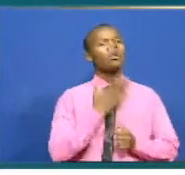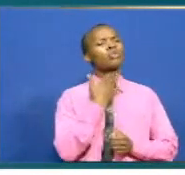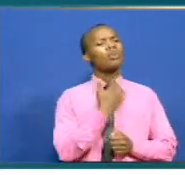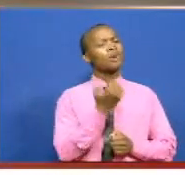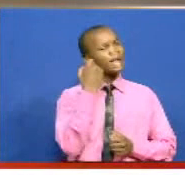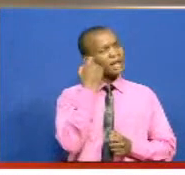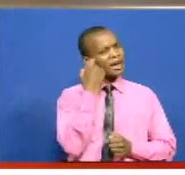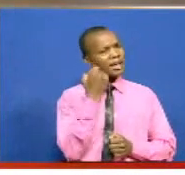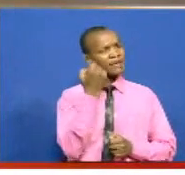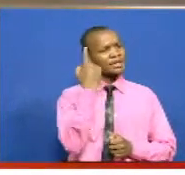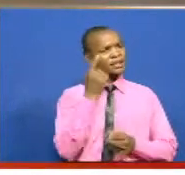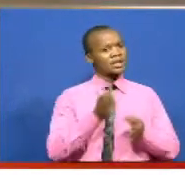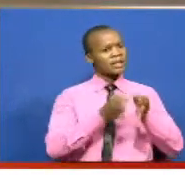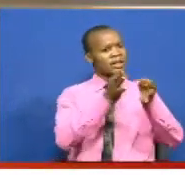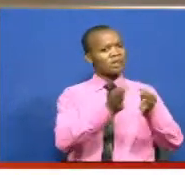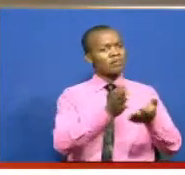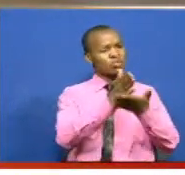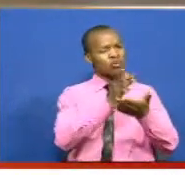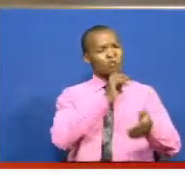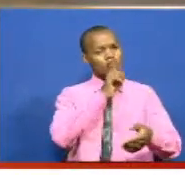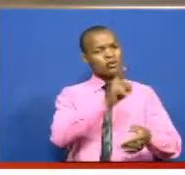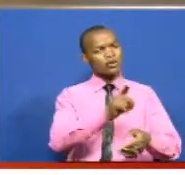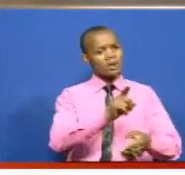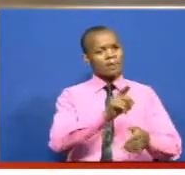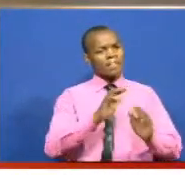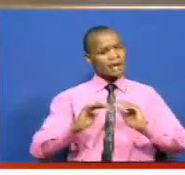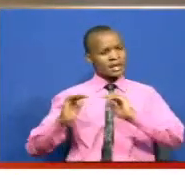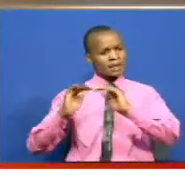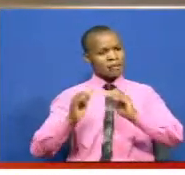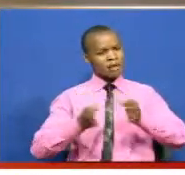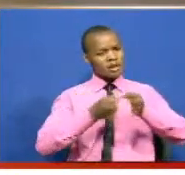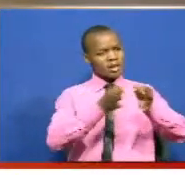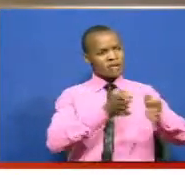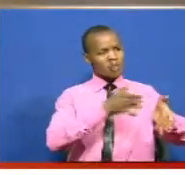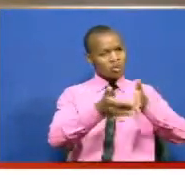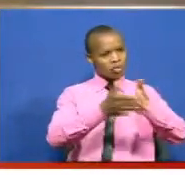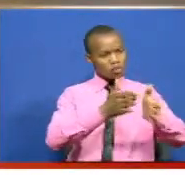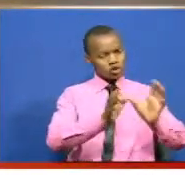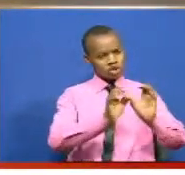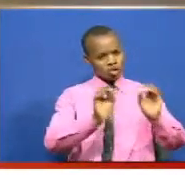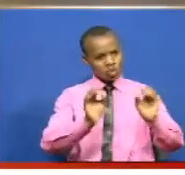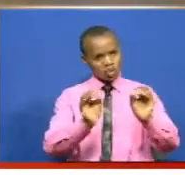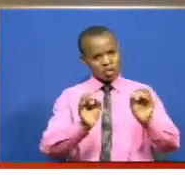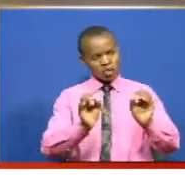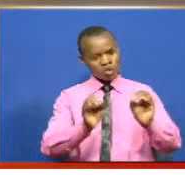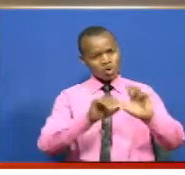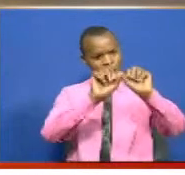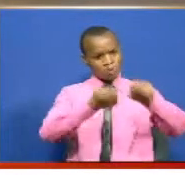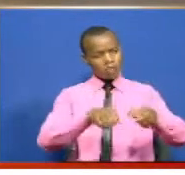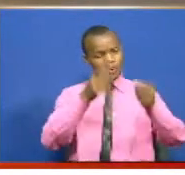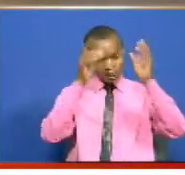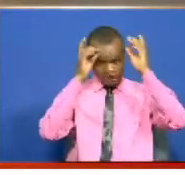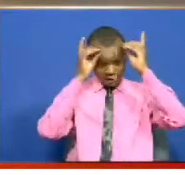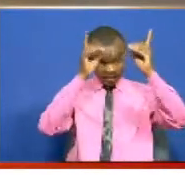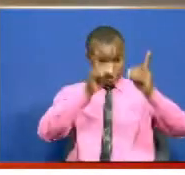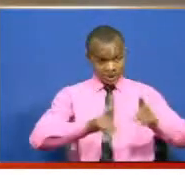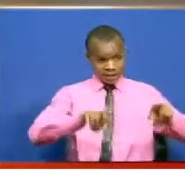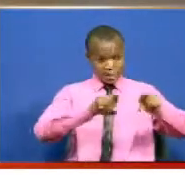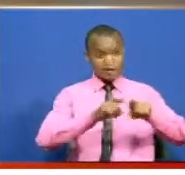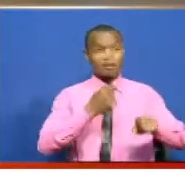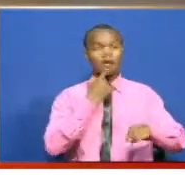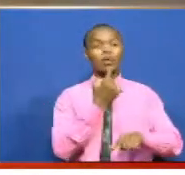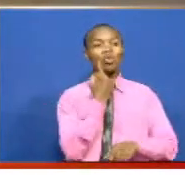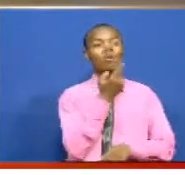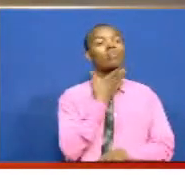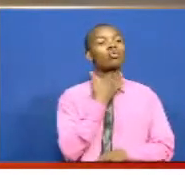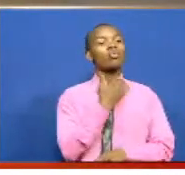that is genuine democracy, if you're not giving me a chance to directly have the decision and have a say on who I want to